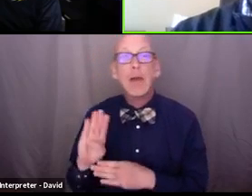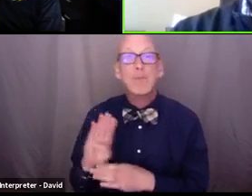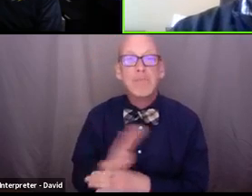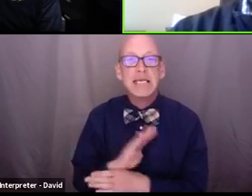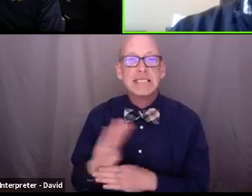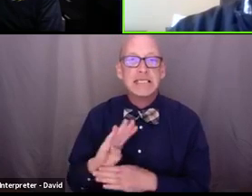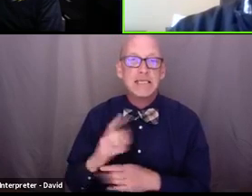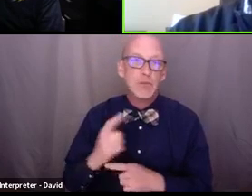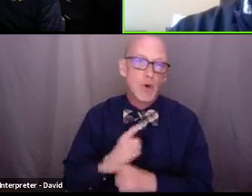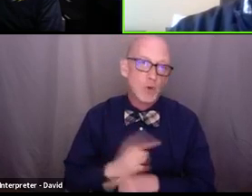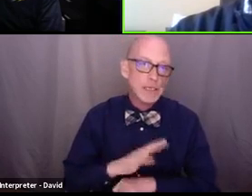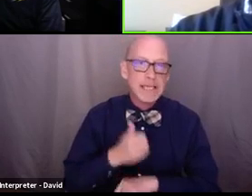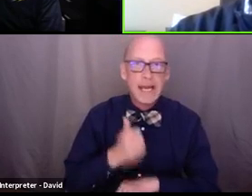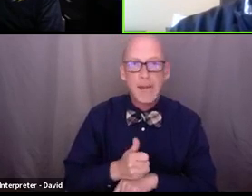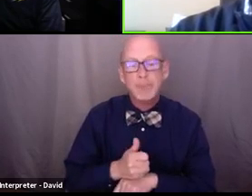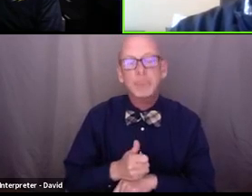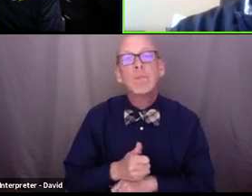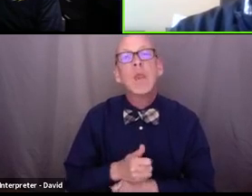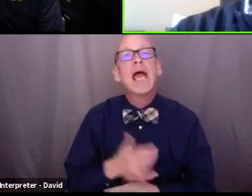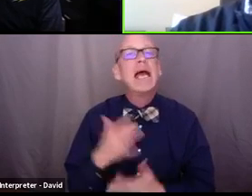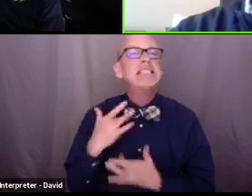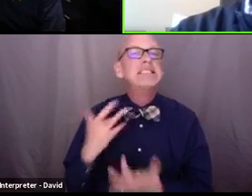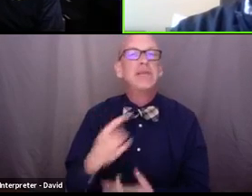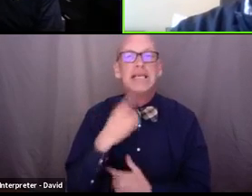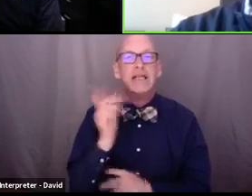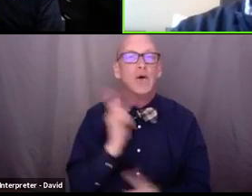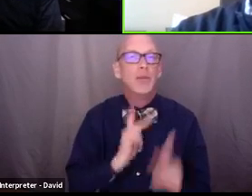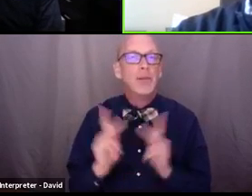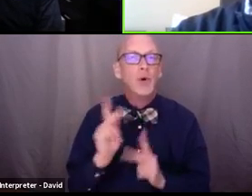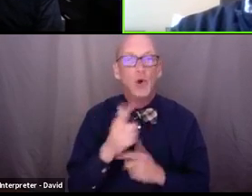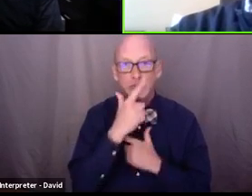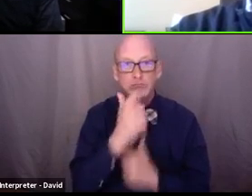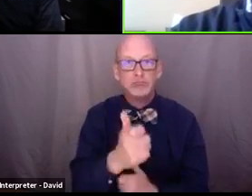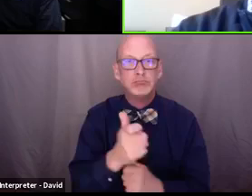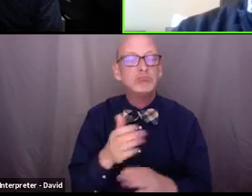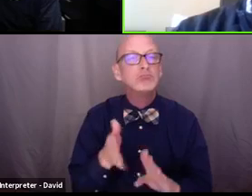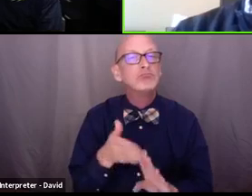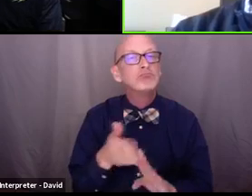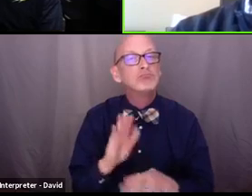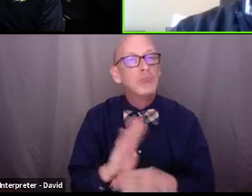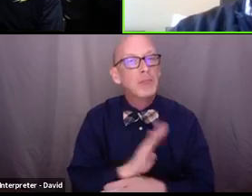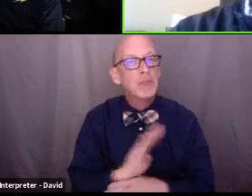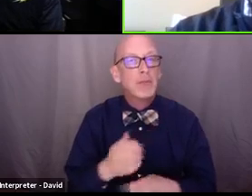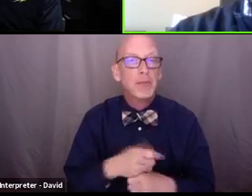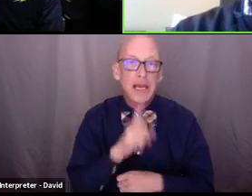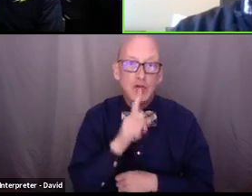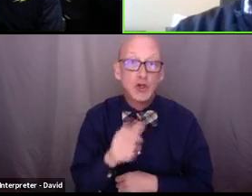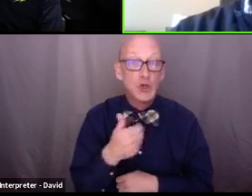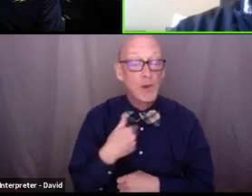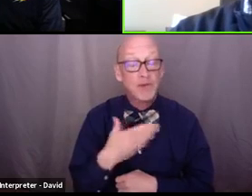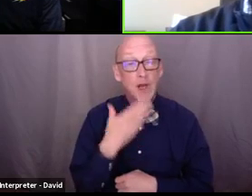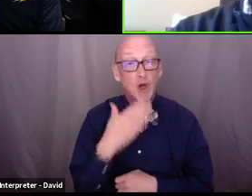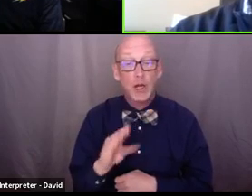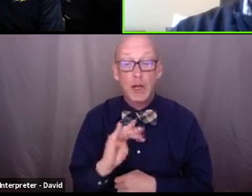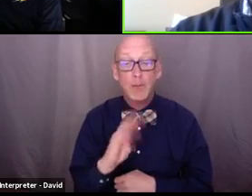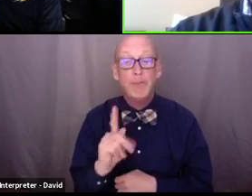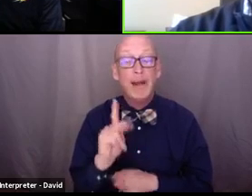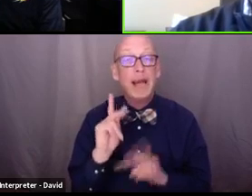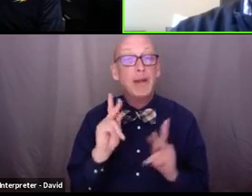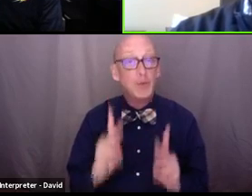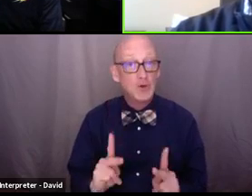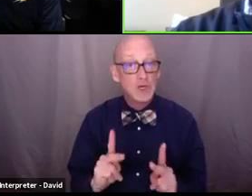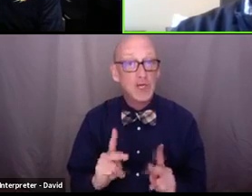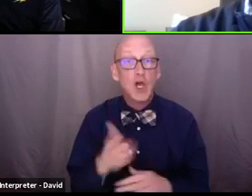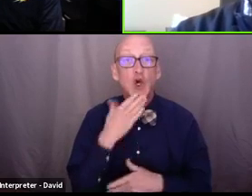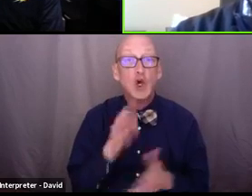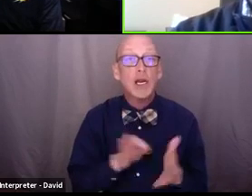set up. You know, I would typically tell folks, you know, who are interested in going to business, make sure you have a good banker, make sure you have a good accountant,